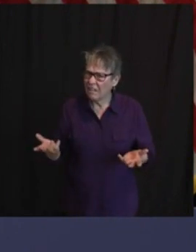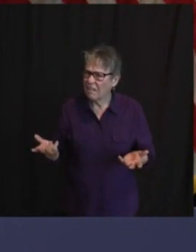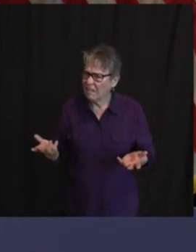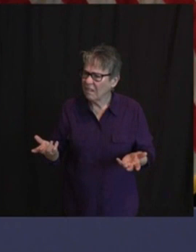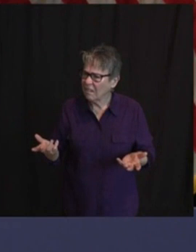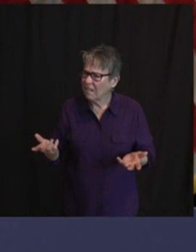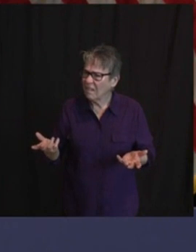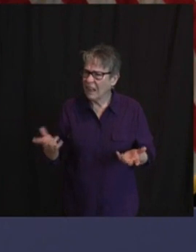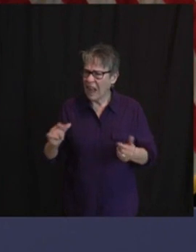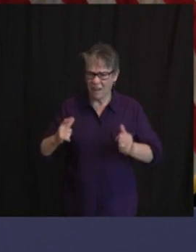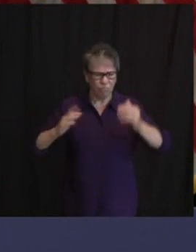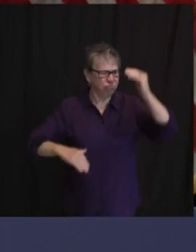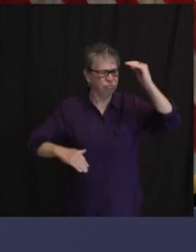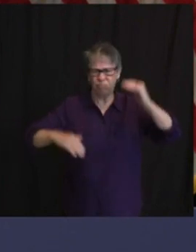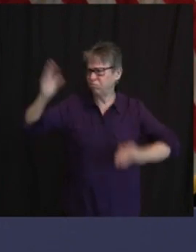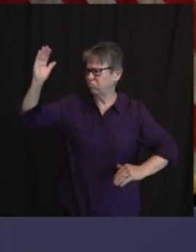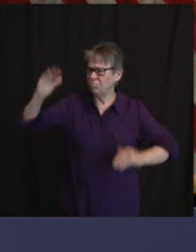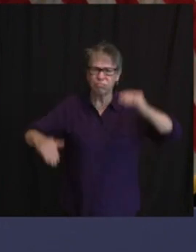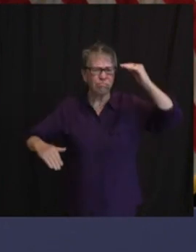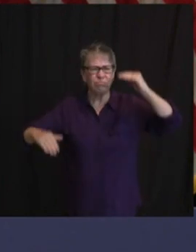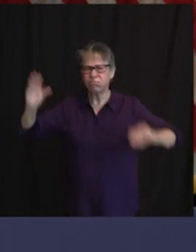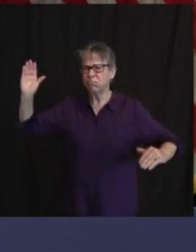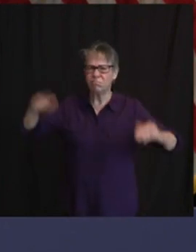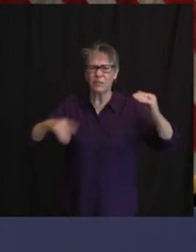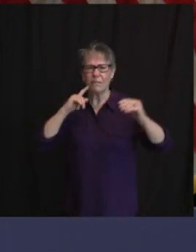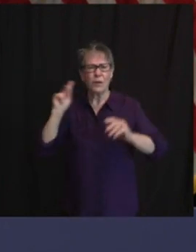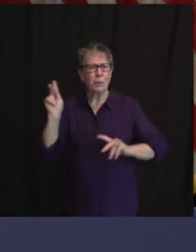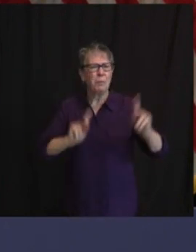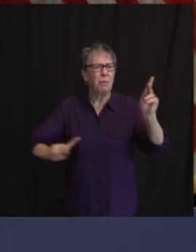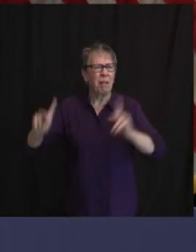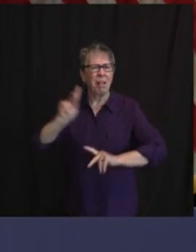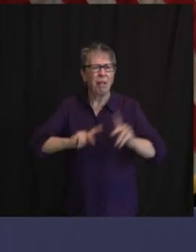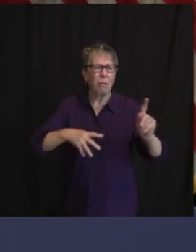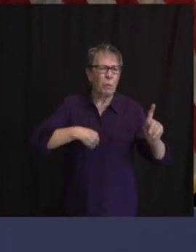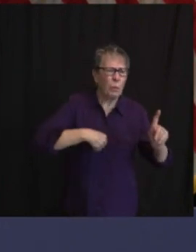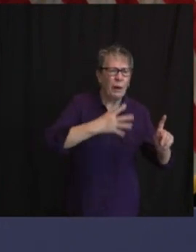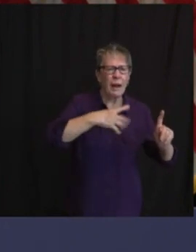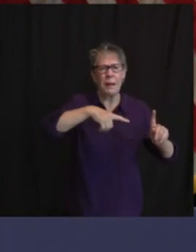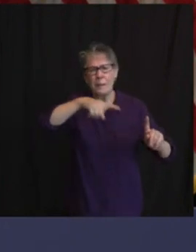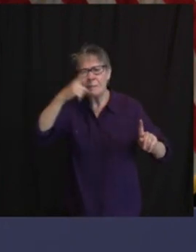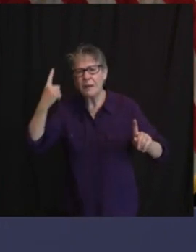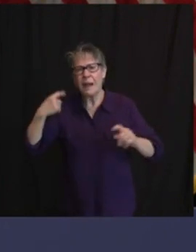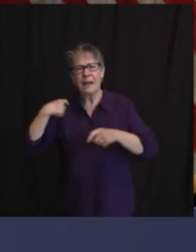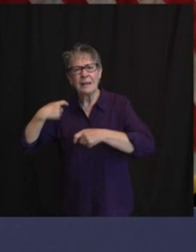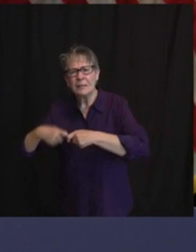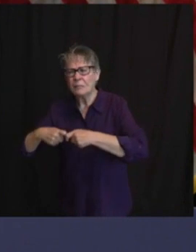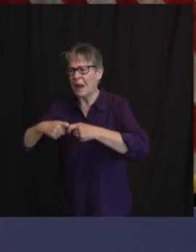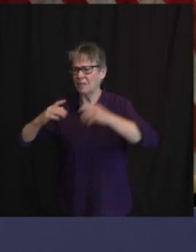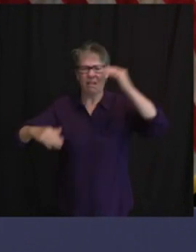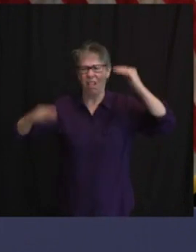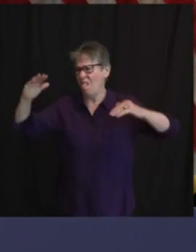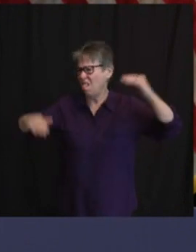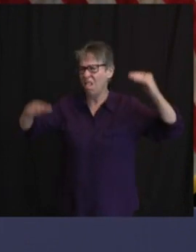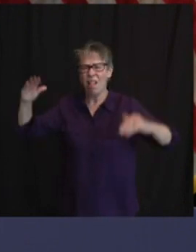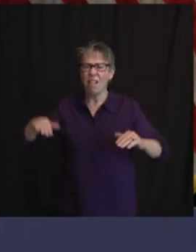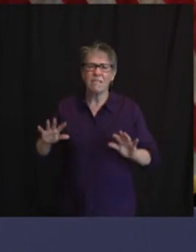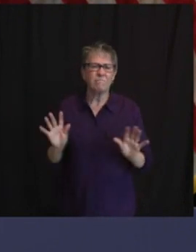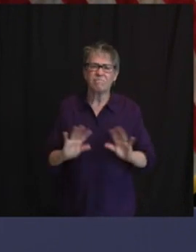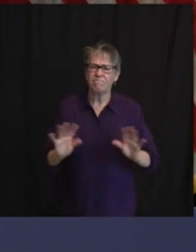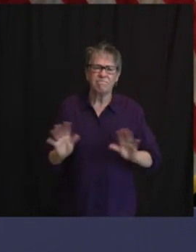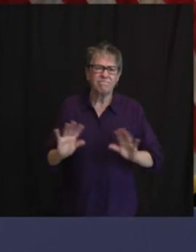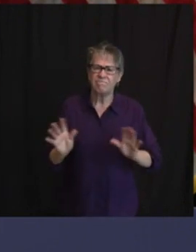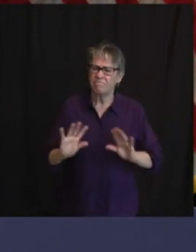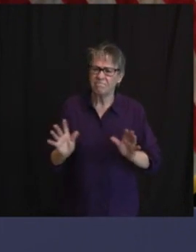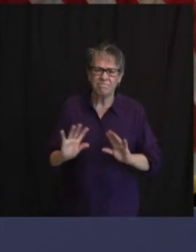overwhelmingly disproportionately persons with symptoms, right? That will change over time. As I said yesterday, we would